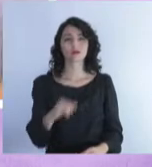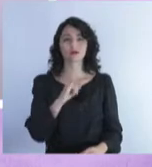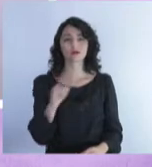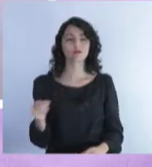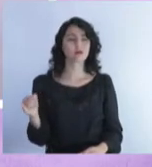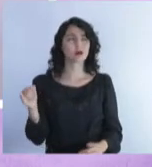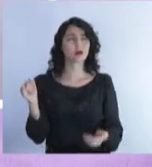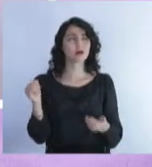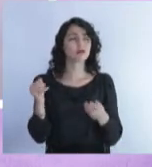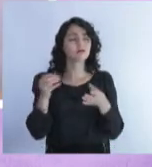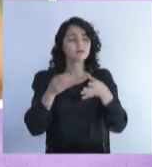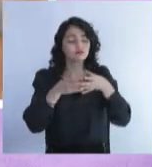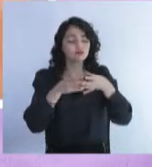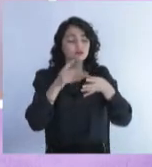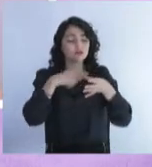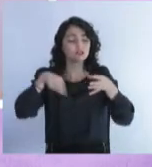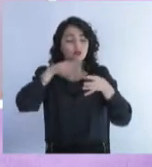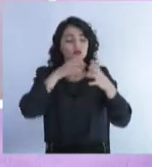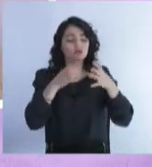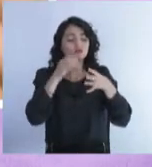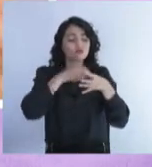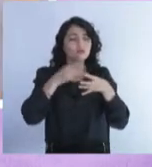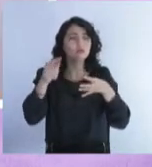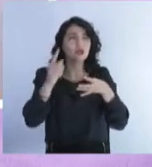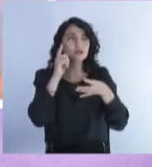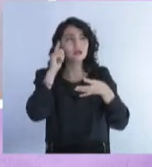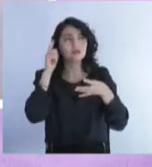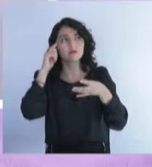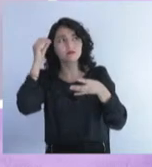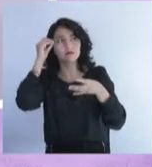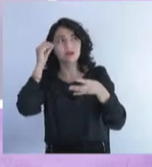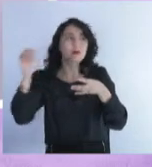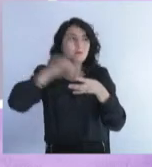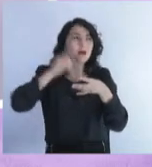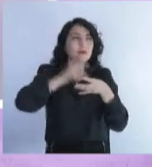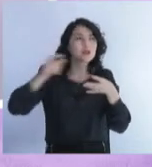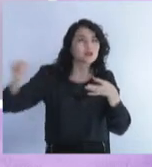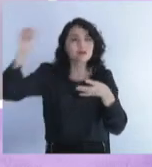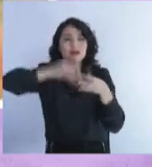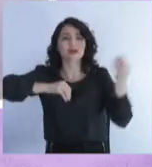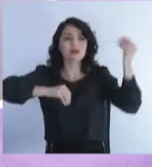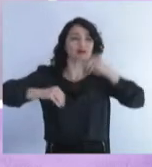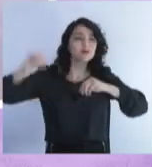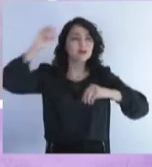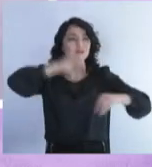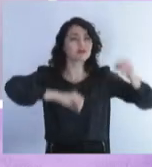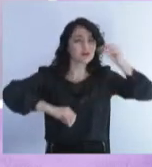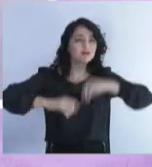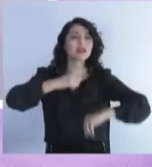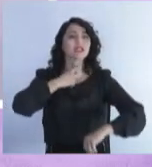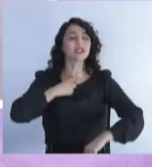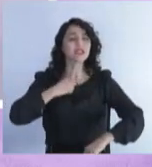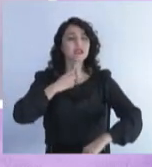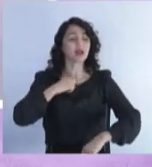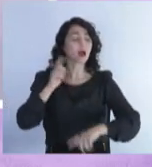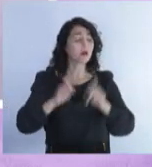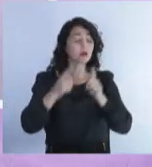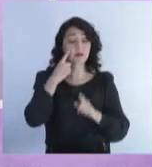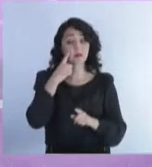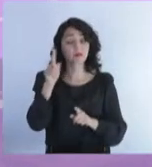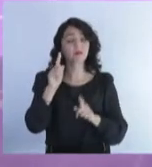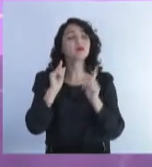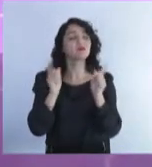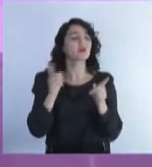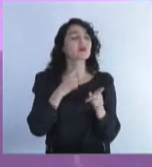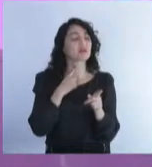just acquaintances, people you run into but don't really know, but strangers even. But make the